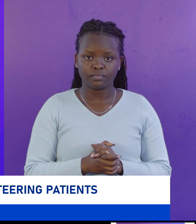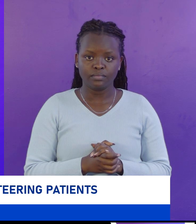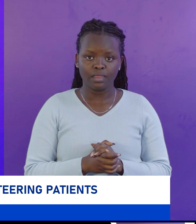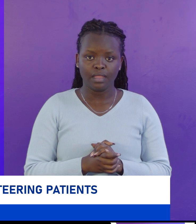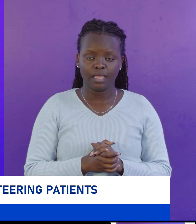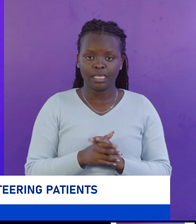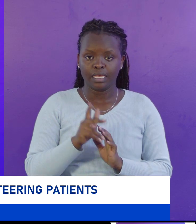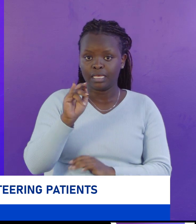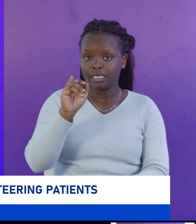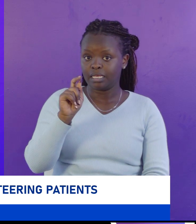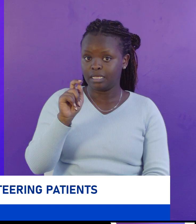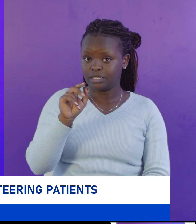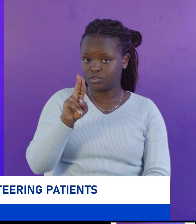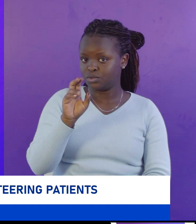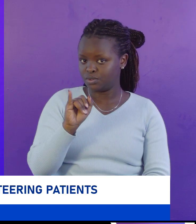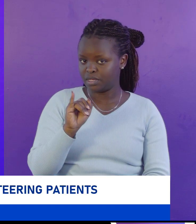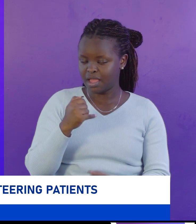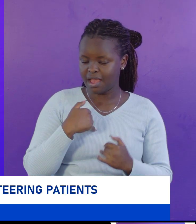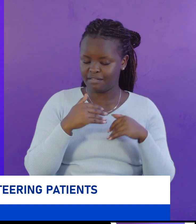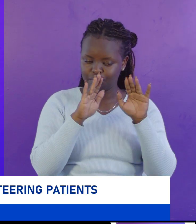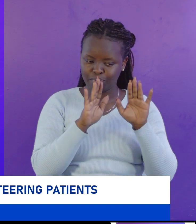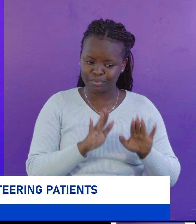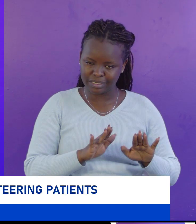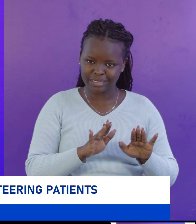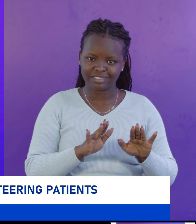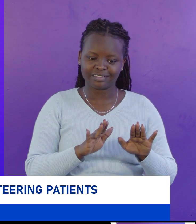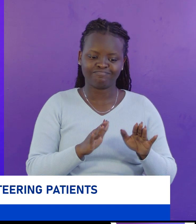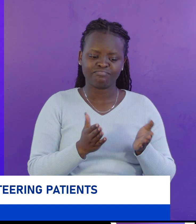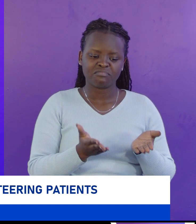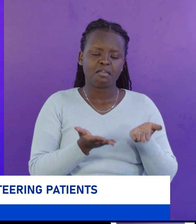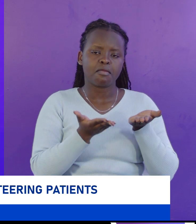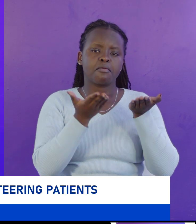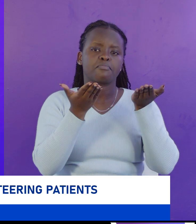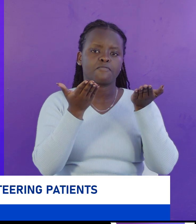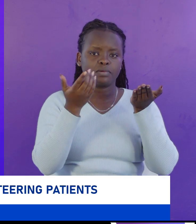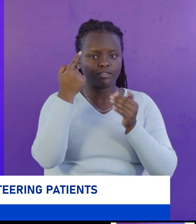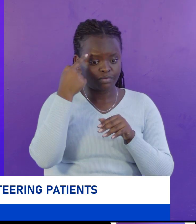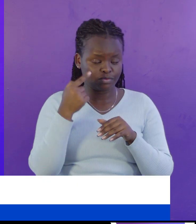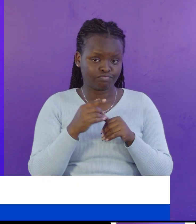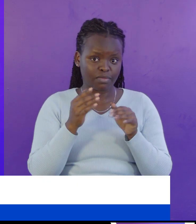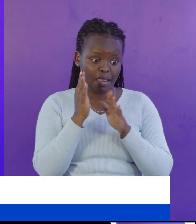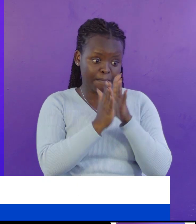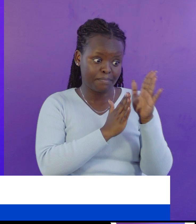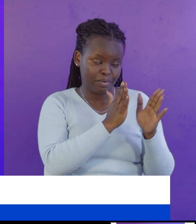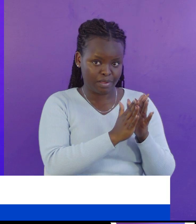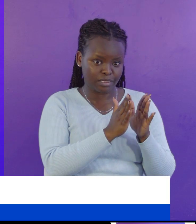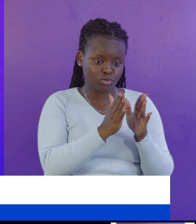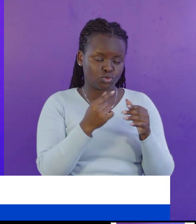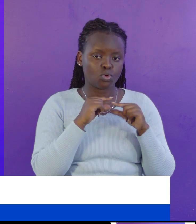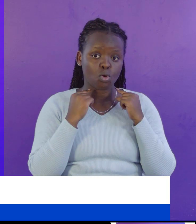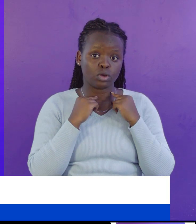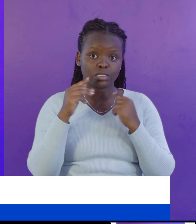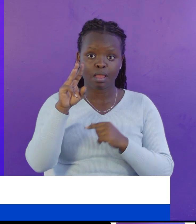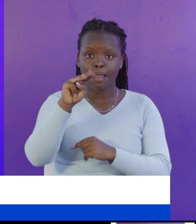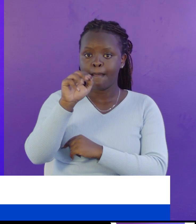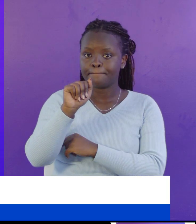Kitui County is undergoing significant infrastructure improvements. It prepares to host this year's Mashujaa Day celebration